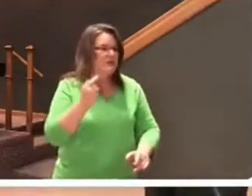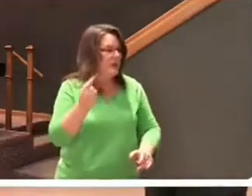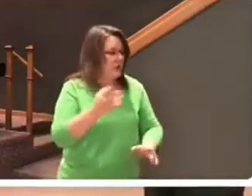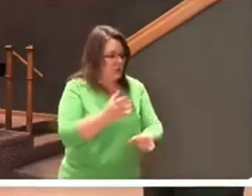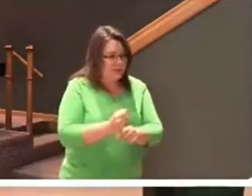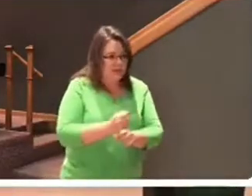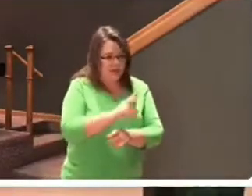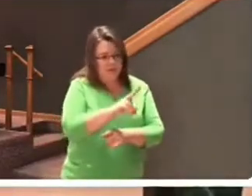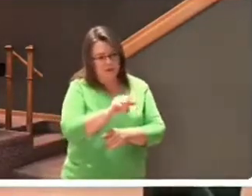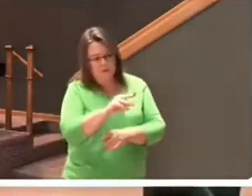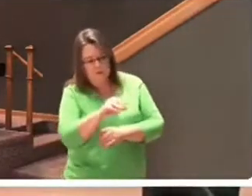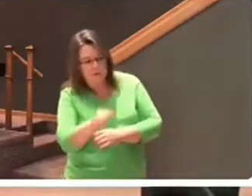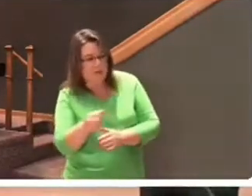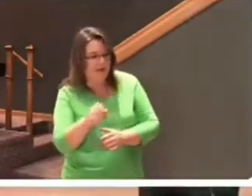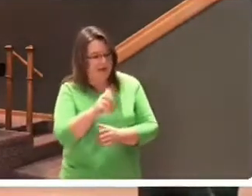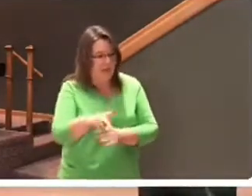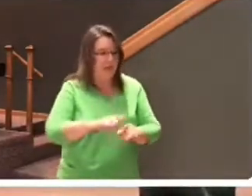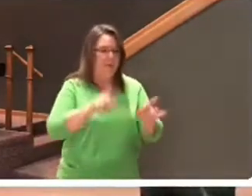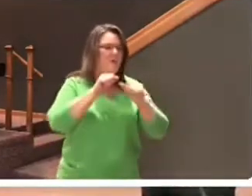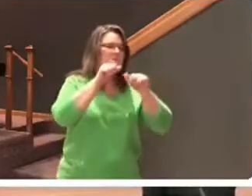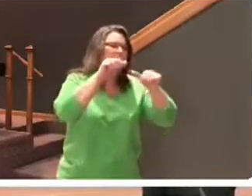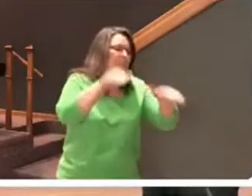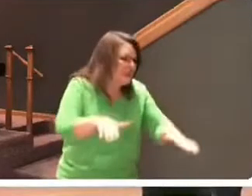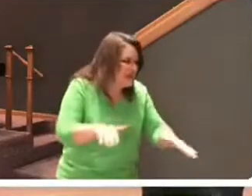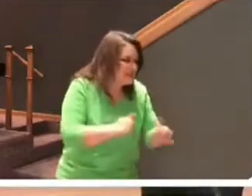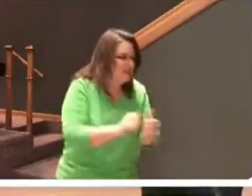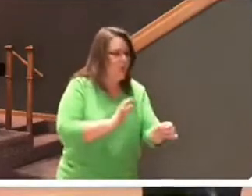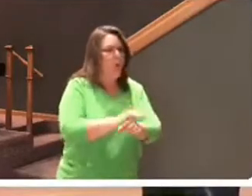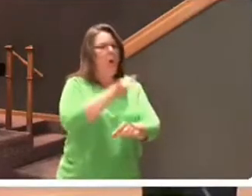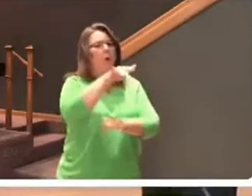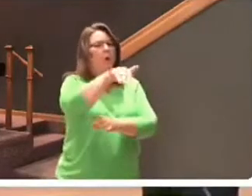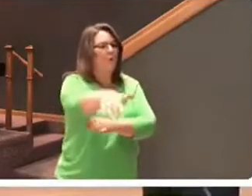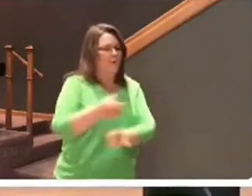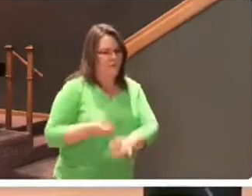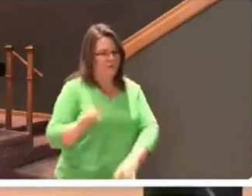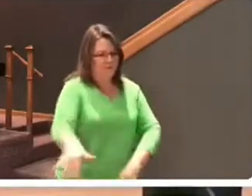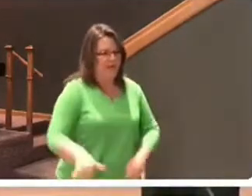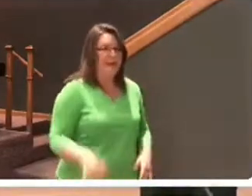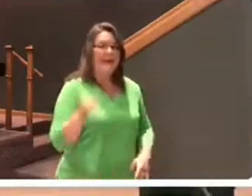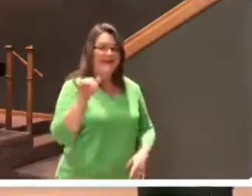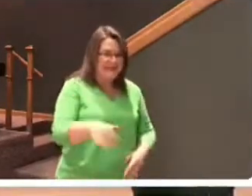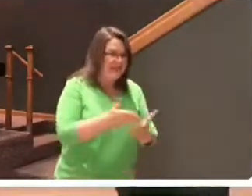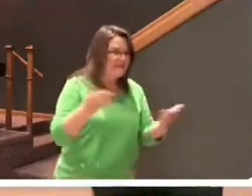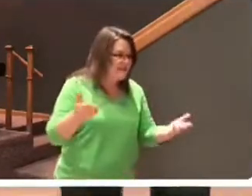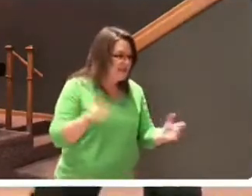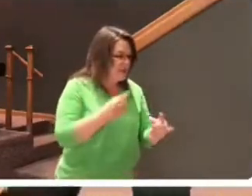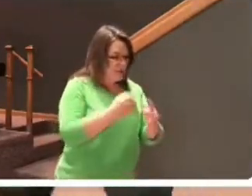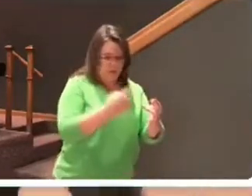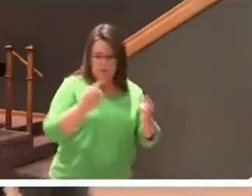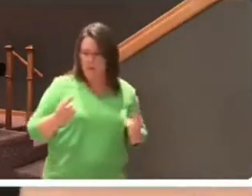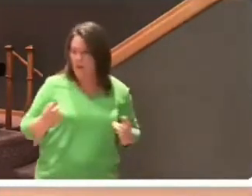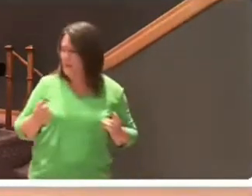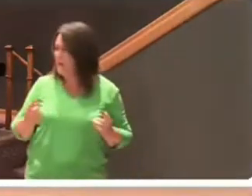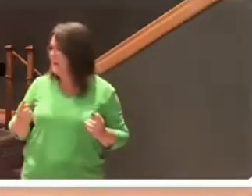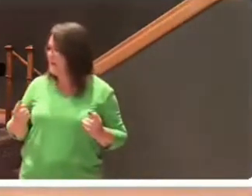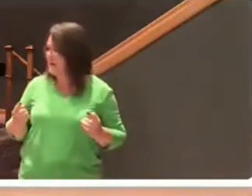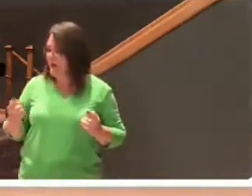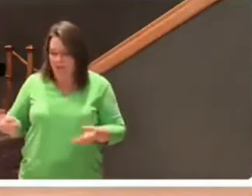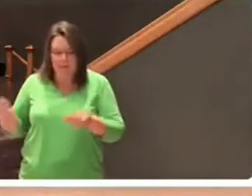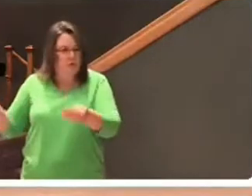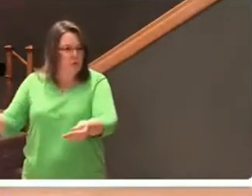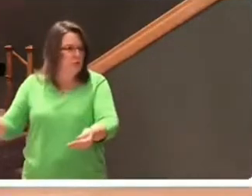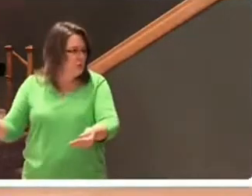those two mites back, but she was blessed with overflow? That's the thing. When you come up here and you